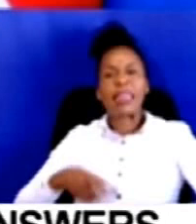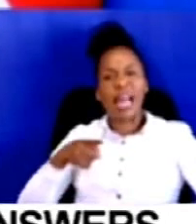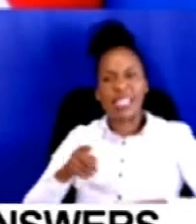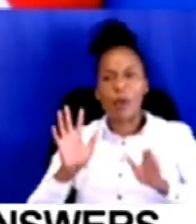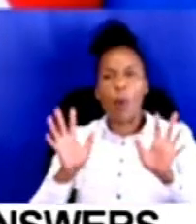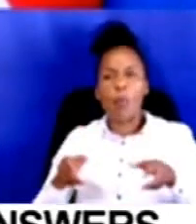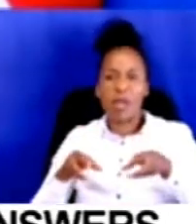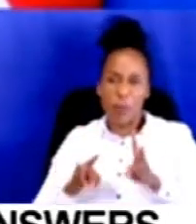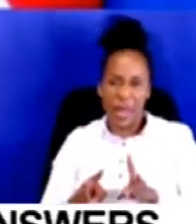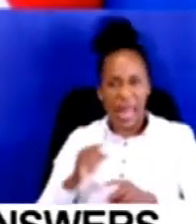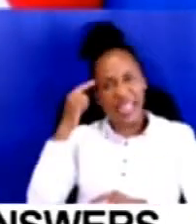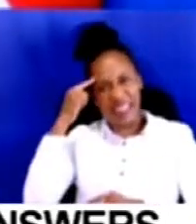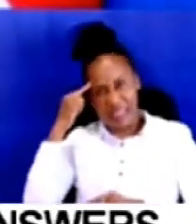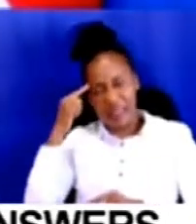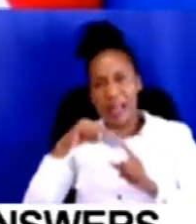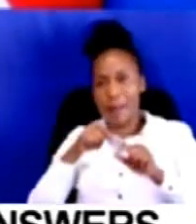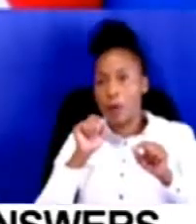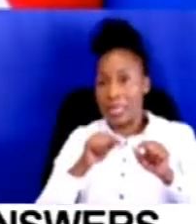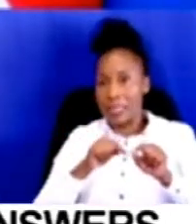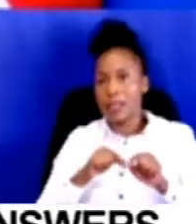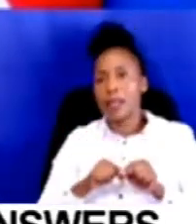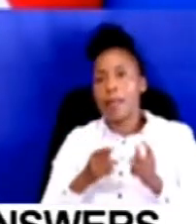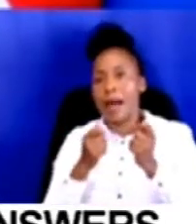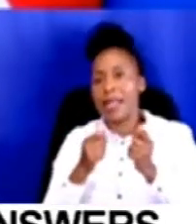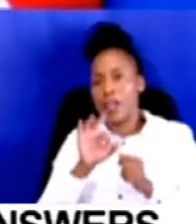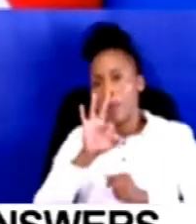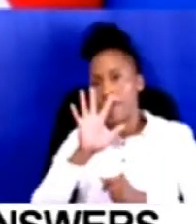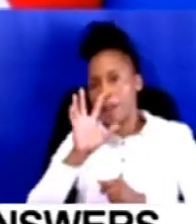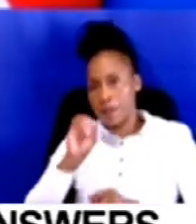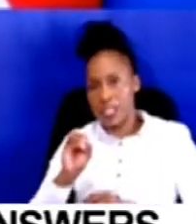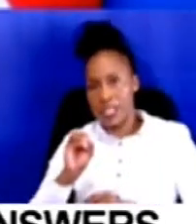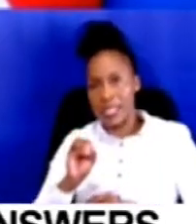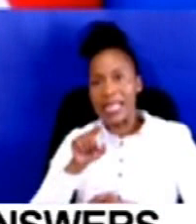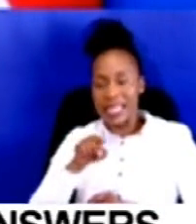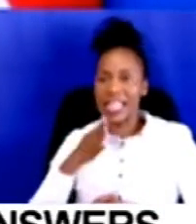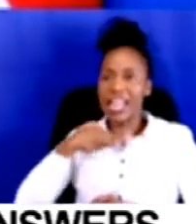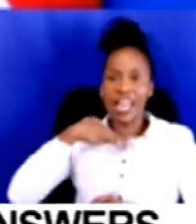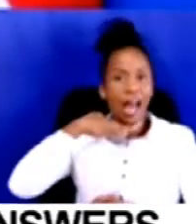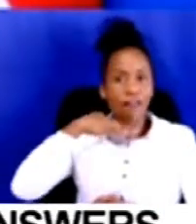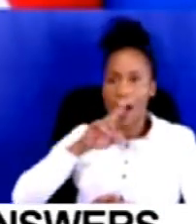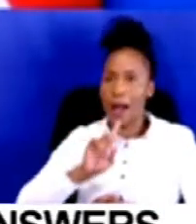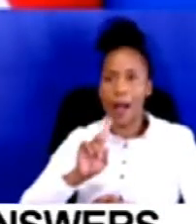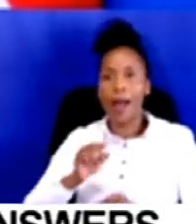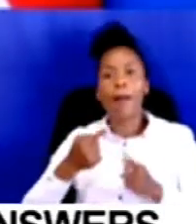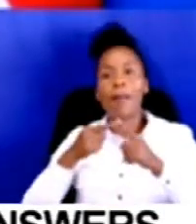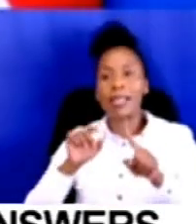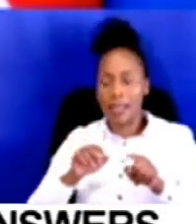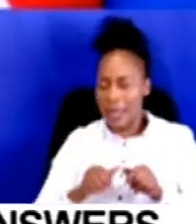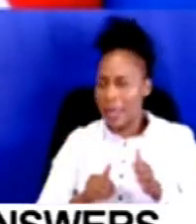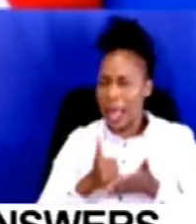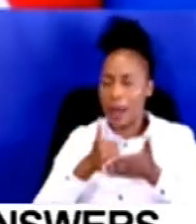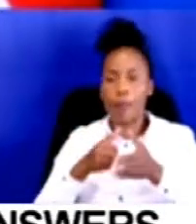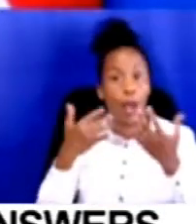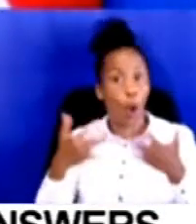our thinking about this 350. It is not adequate, but it goes a long way